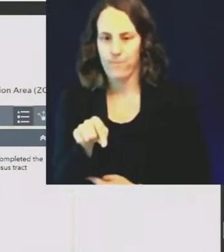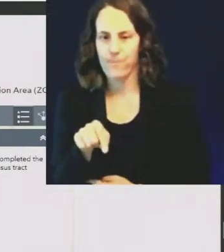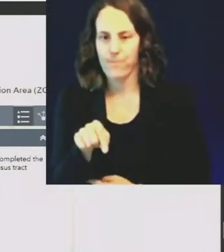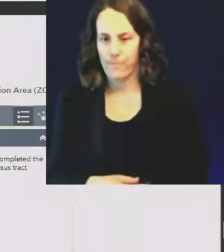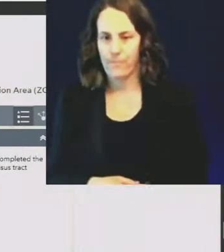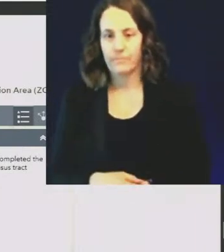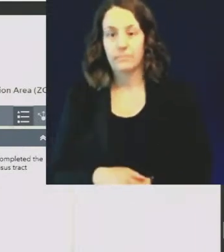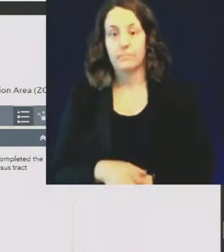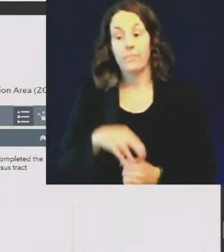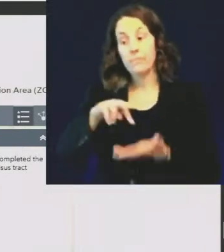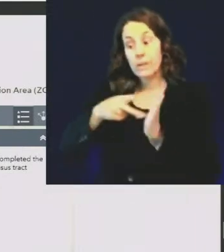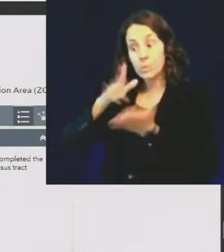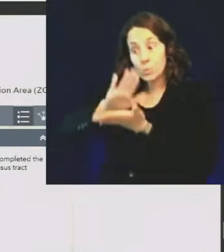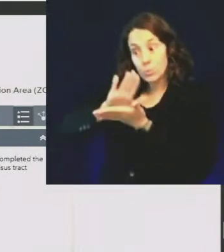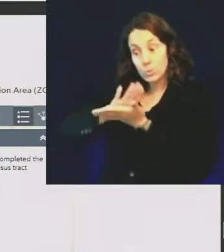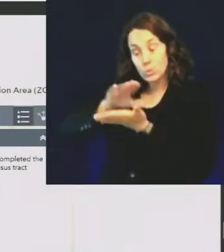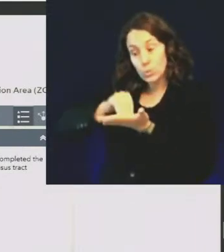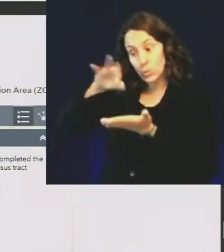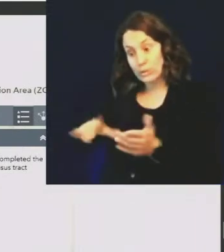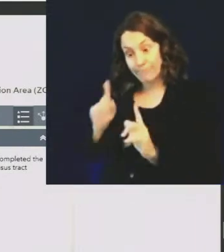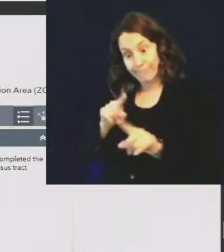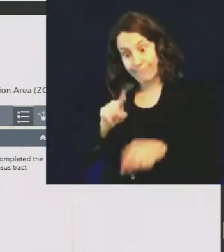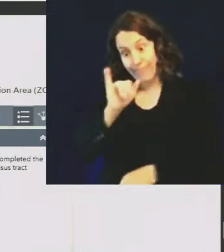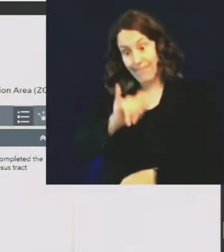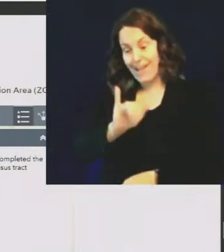live in that school district.